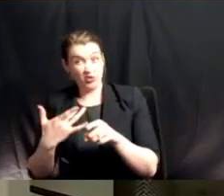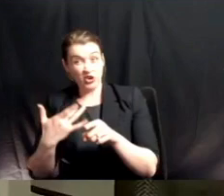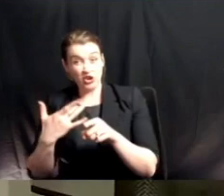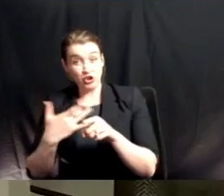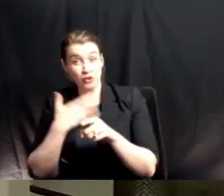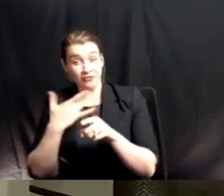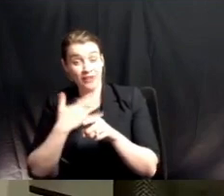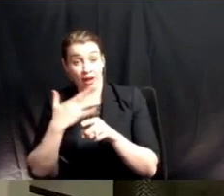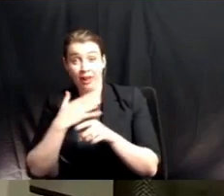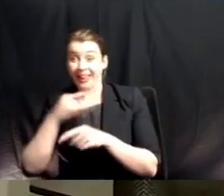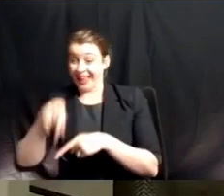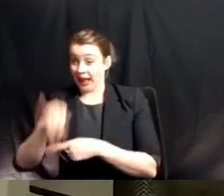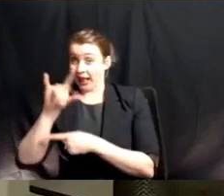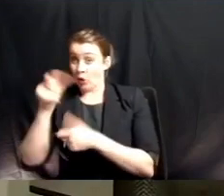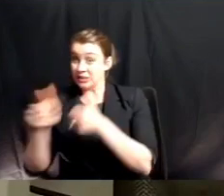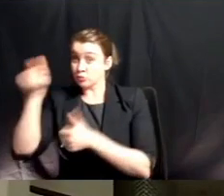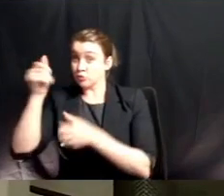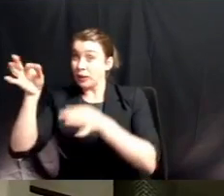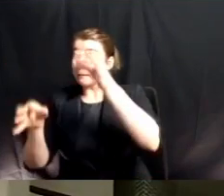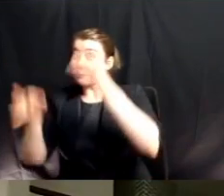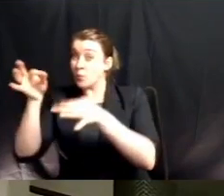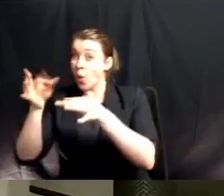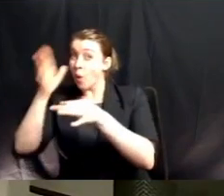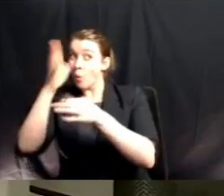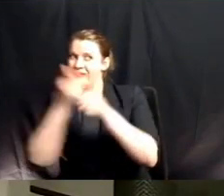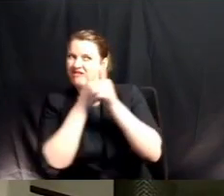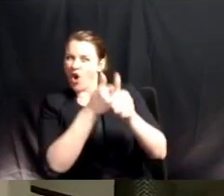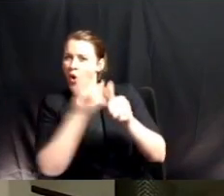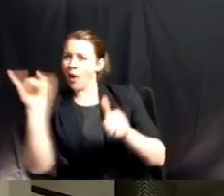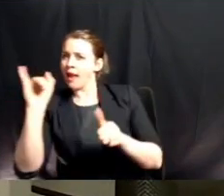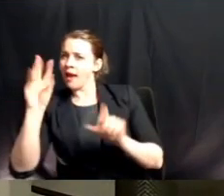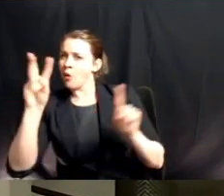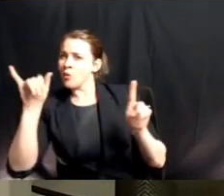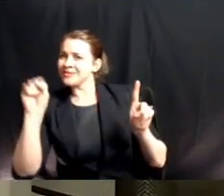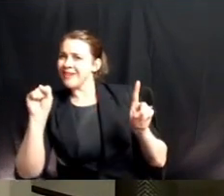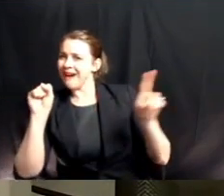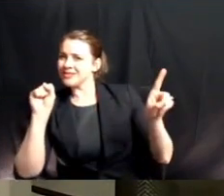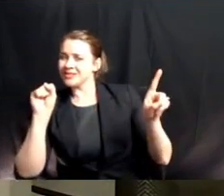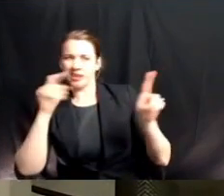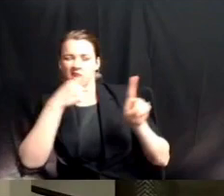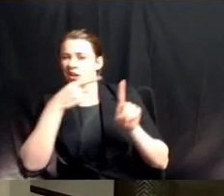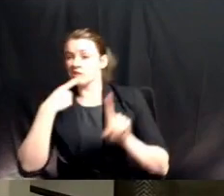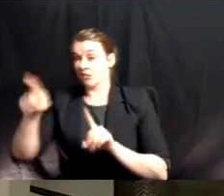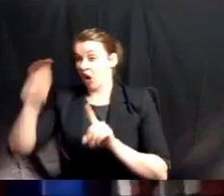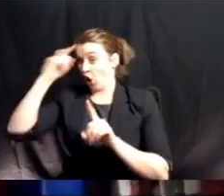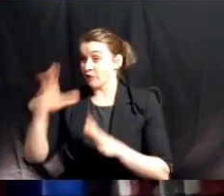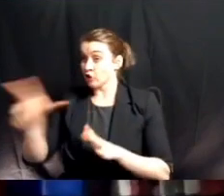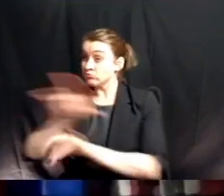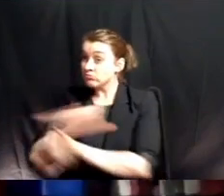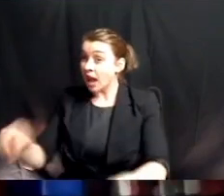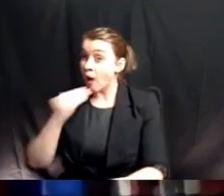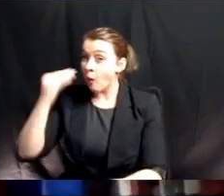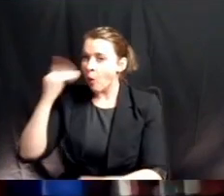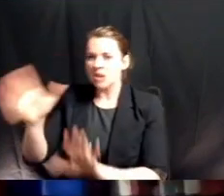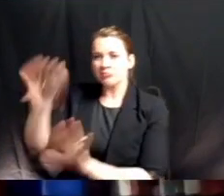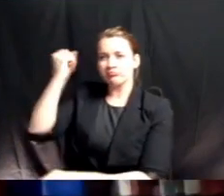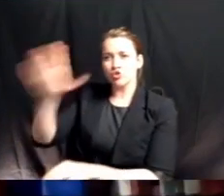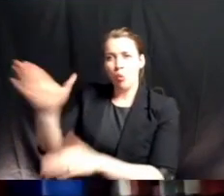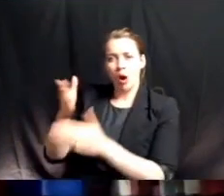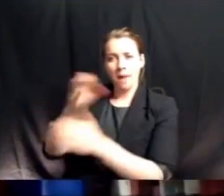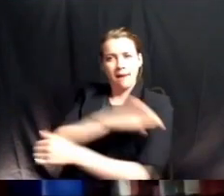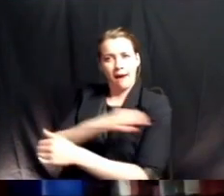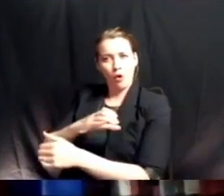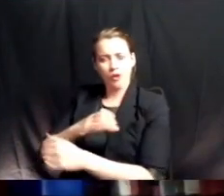stay-at-home powers? I don't. I think that we're well within the laws that exist